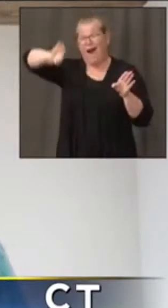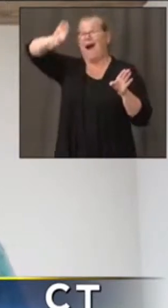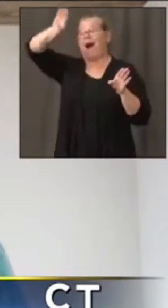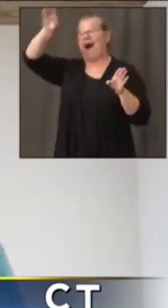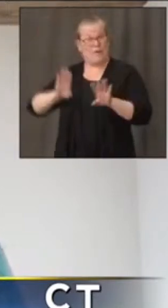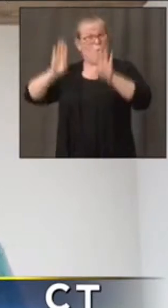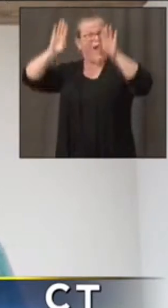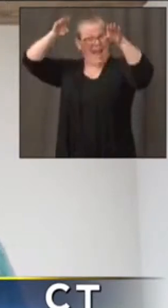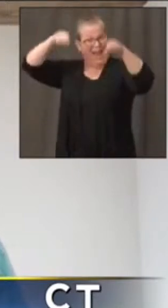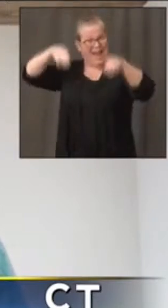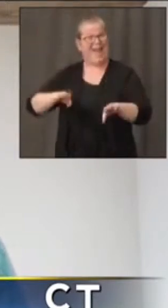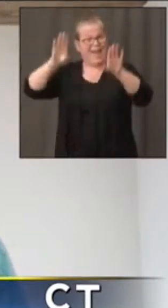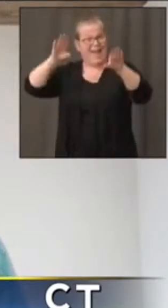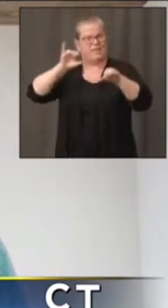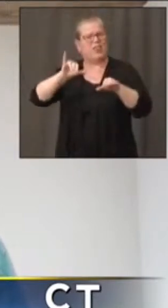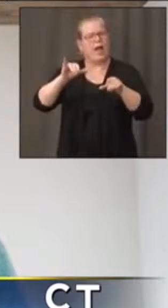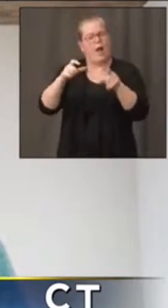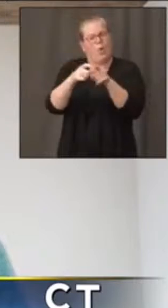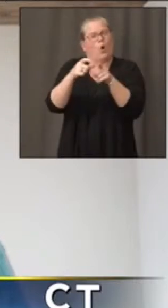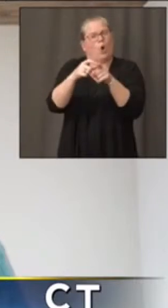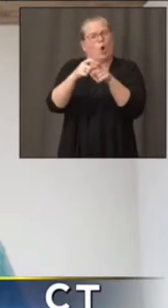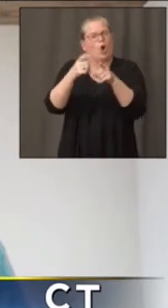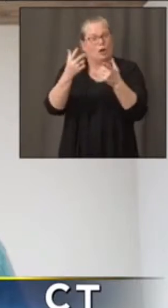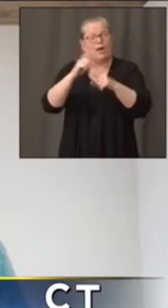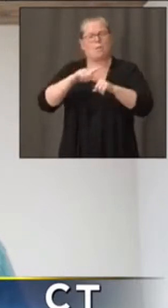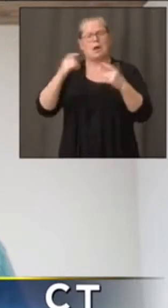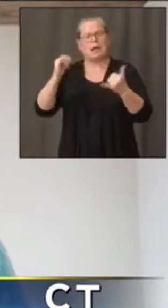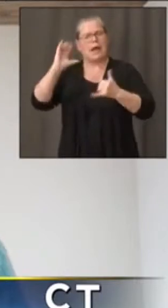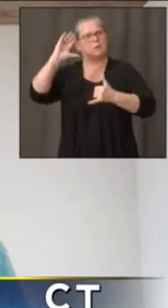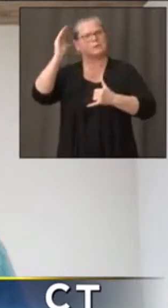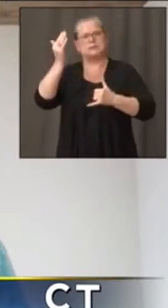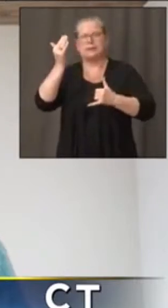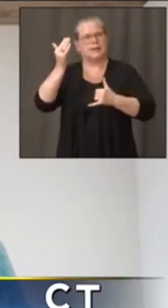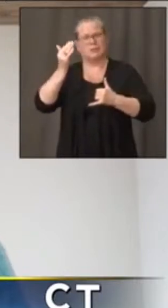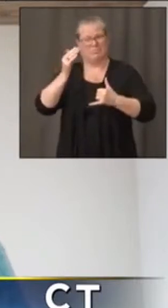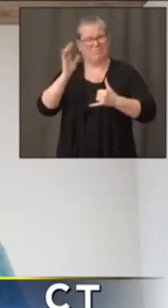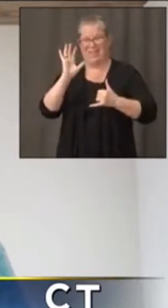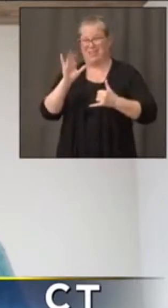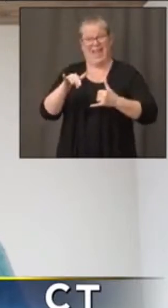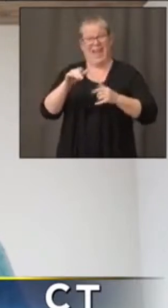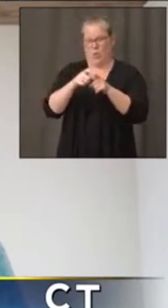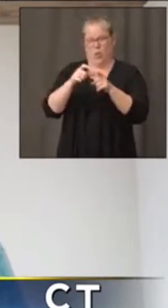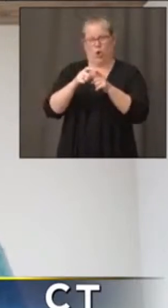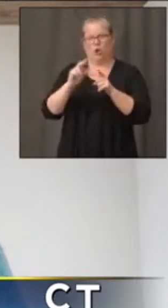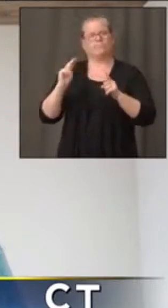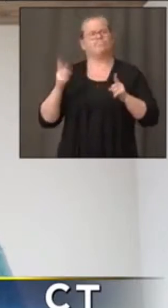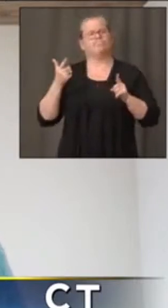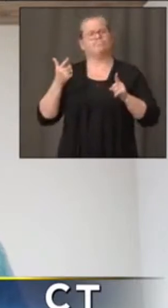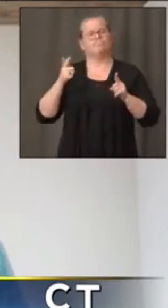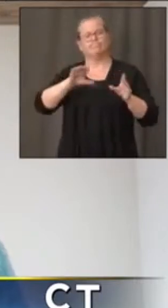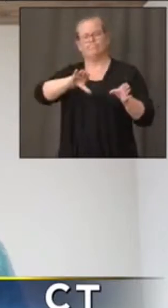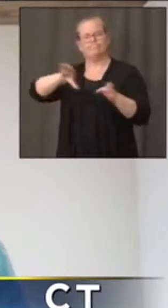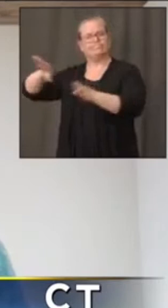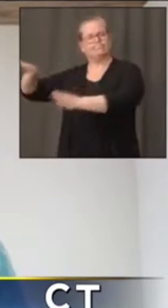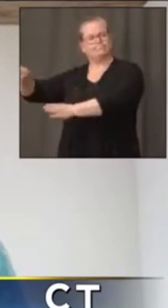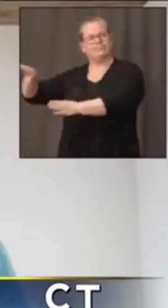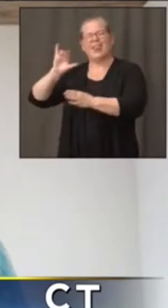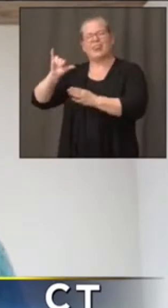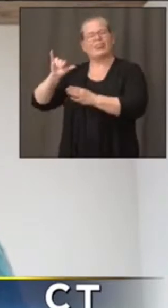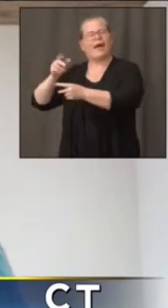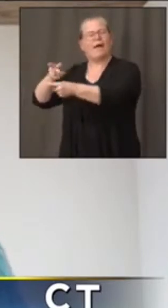transmission all through the year some parts of the United States with it'll be